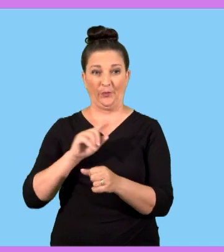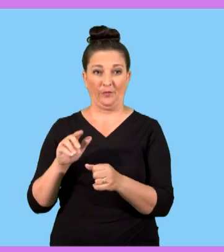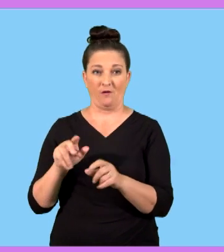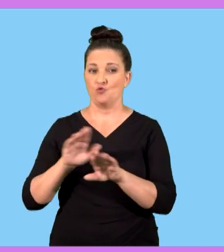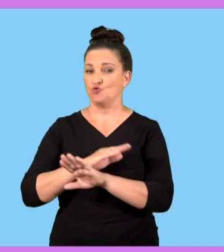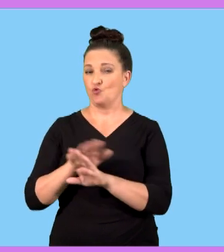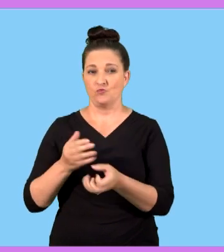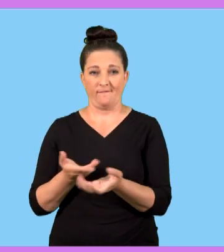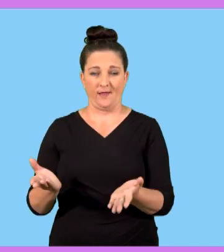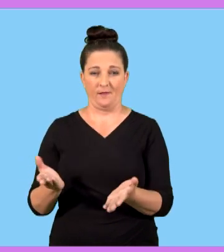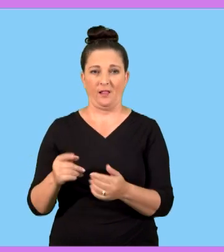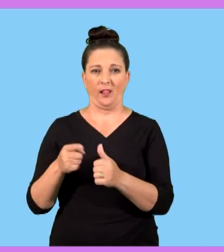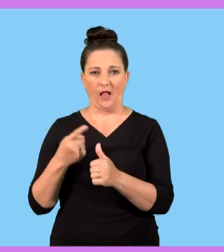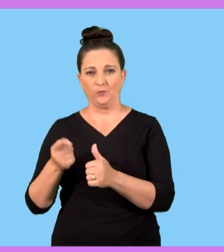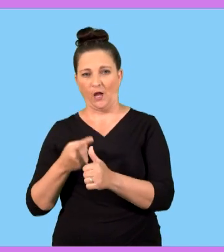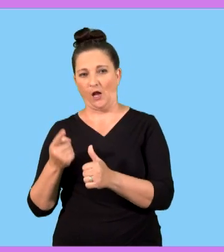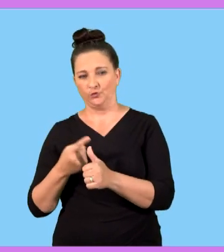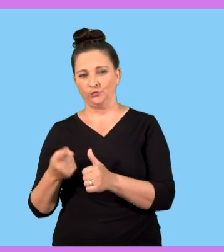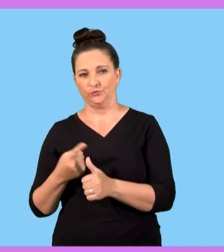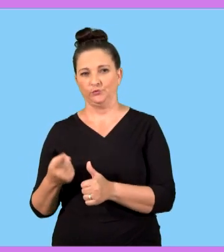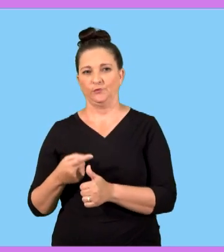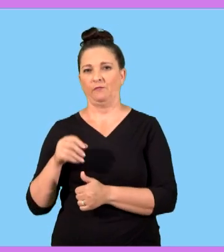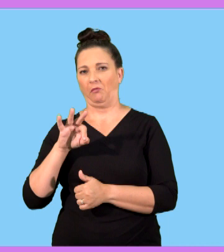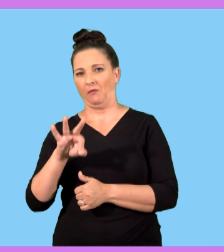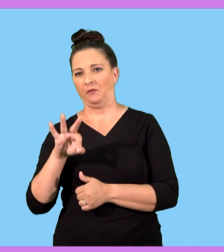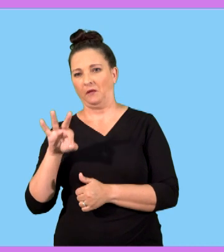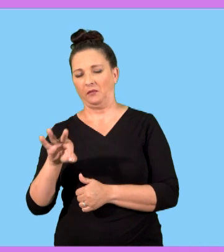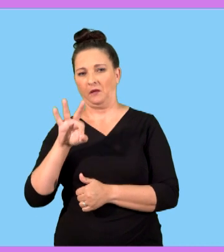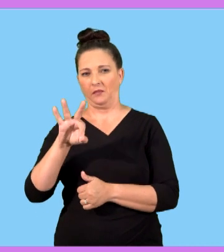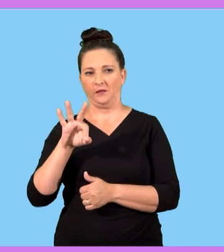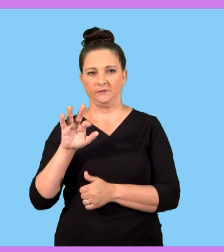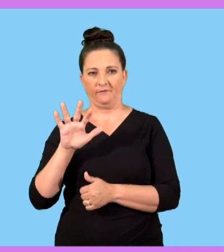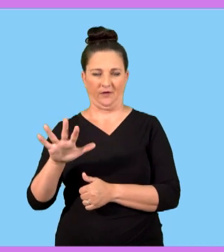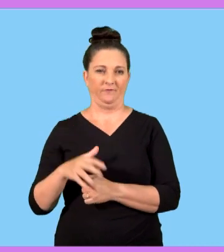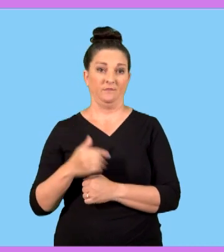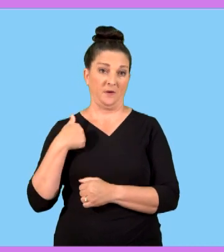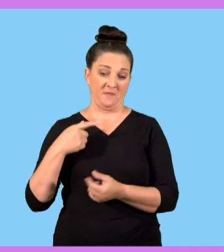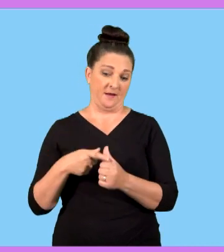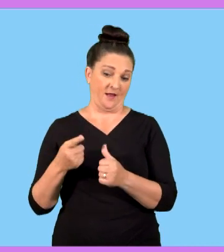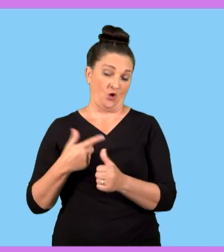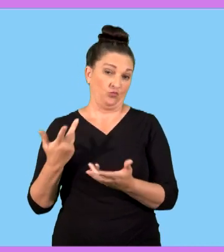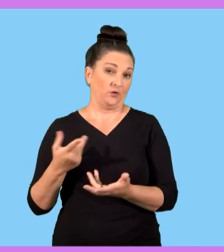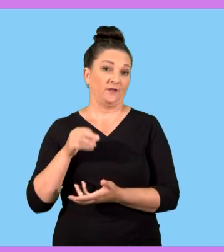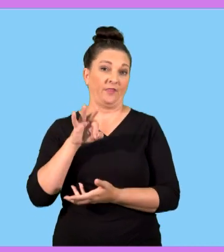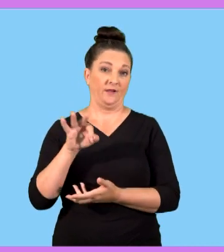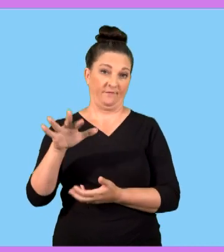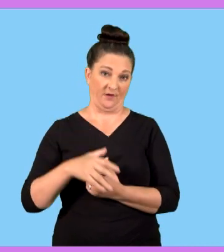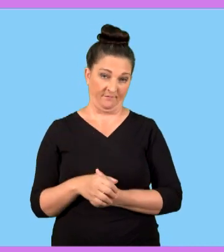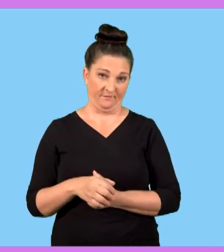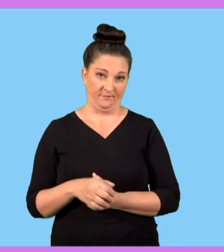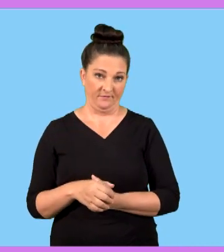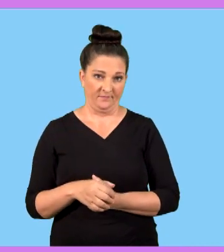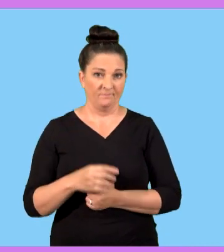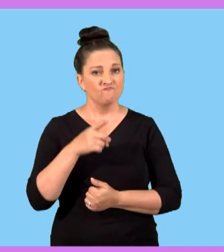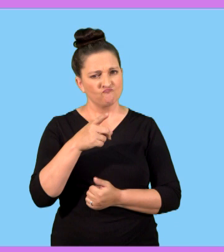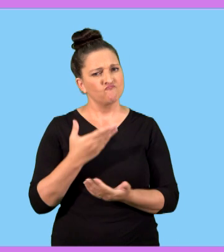20, 24, 27, 30, 33, 35. I counted 35. And please, it's